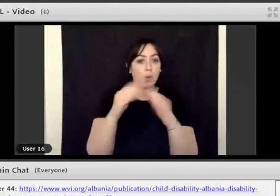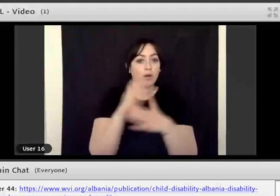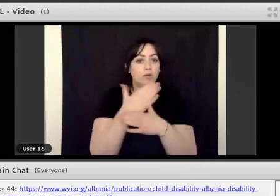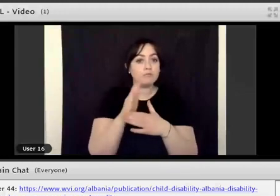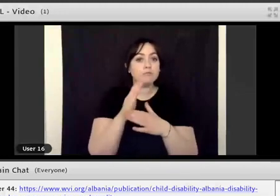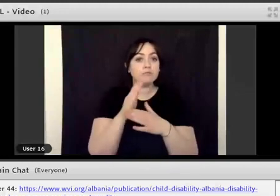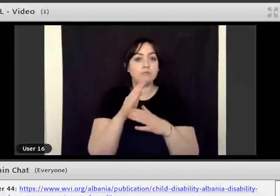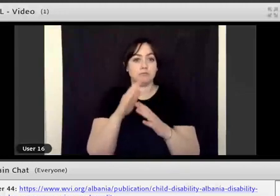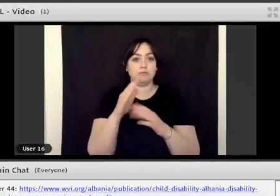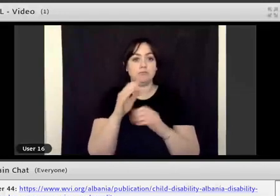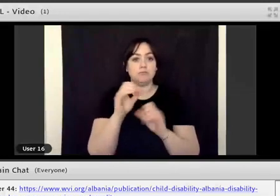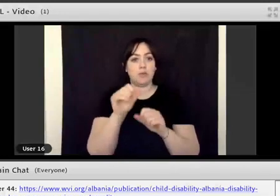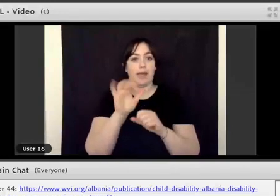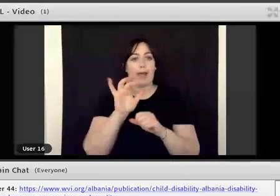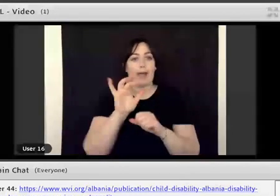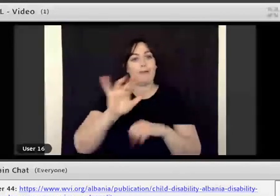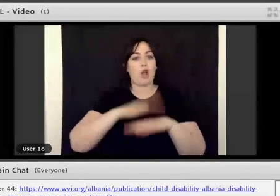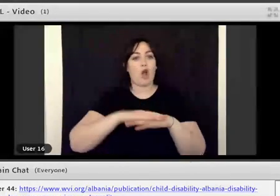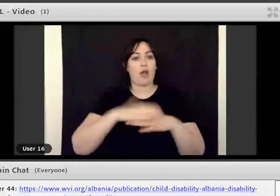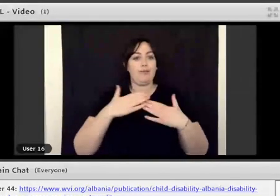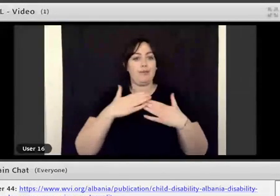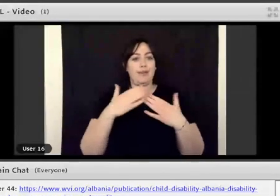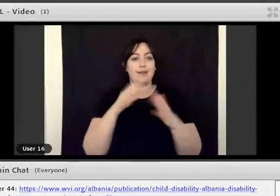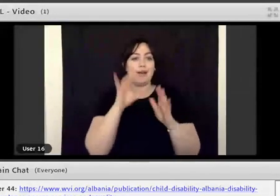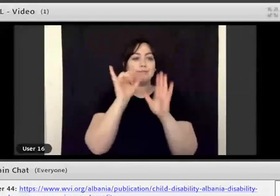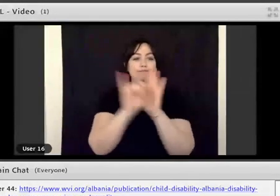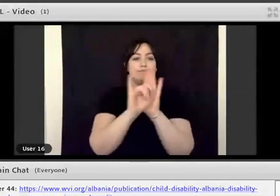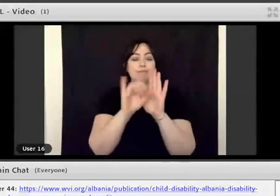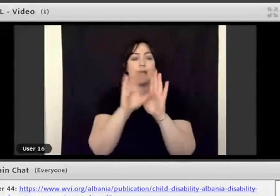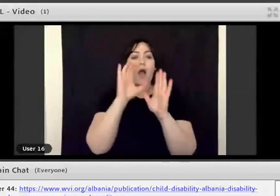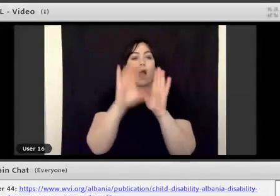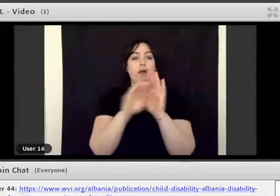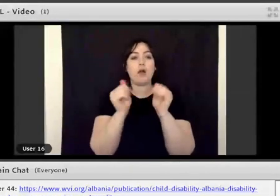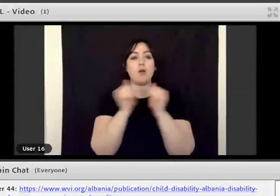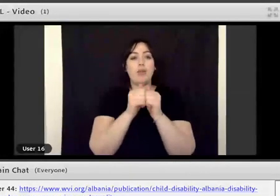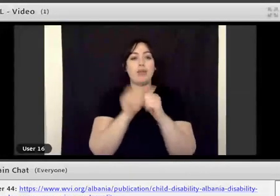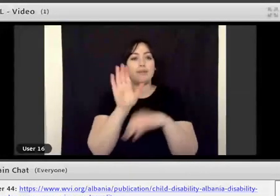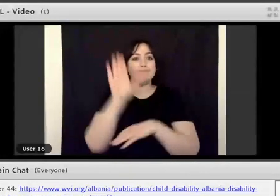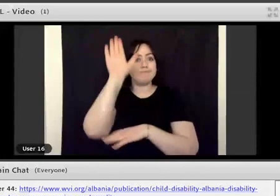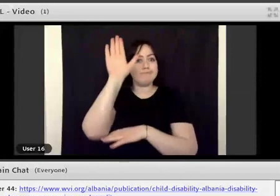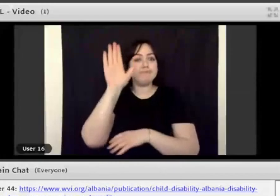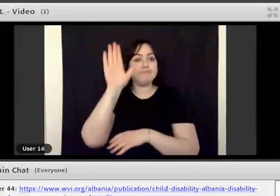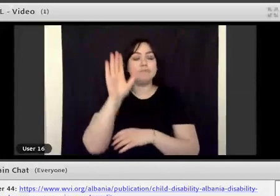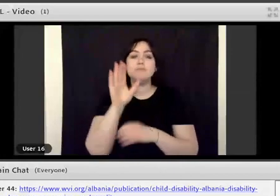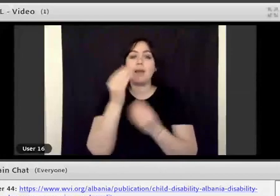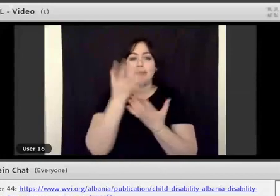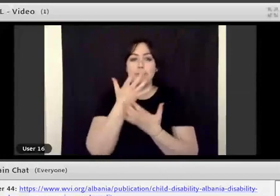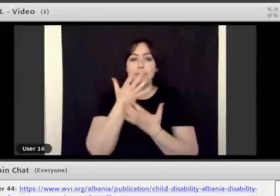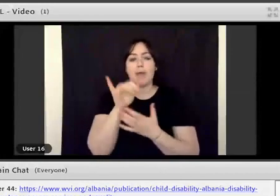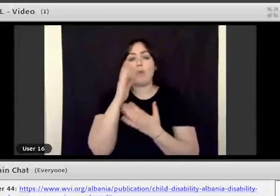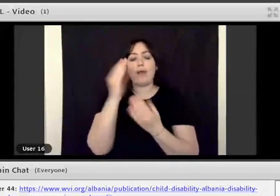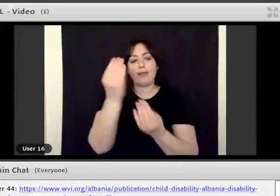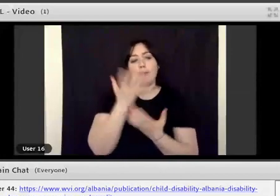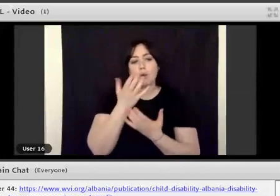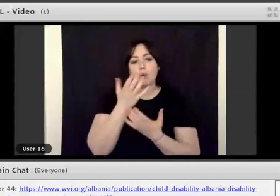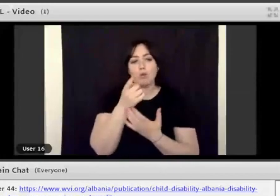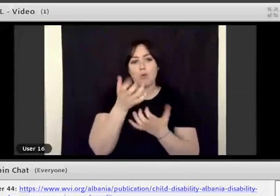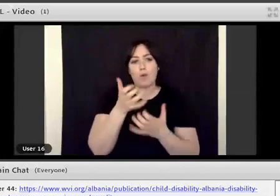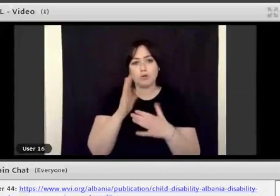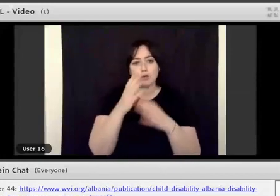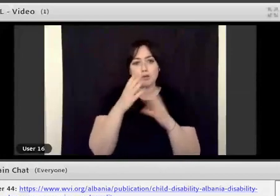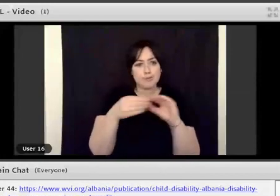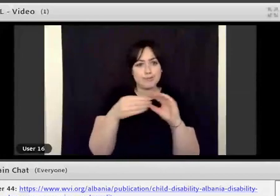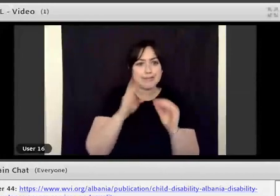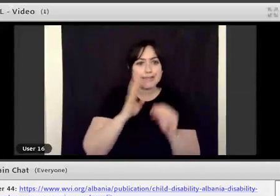the human with the raised hand, and that will let me know that you'd like to speak. I also welcome any of our